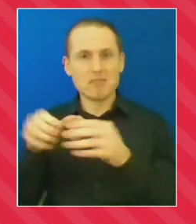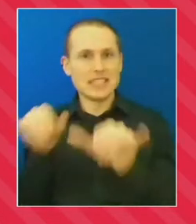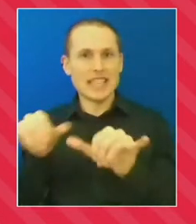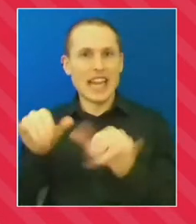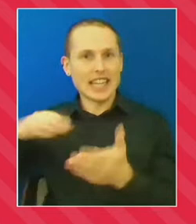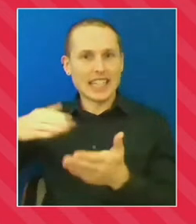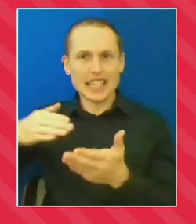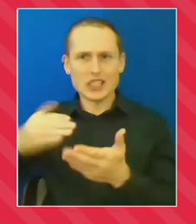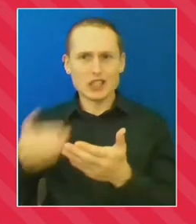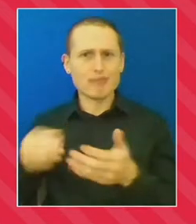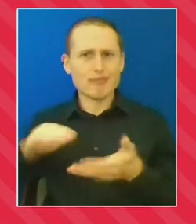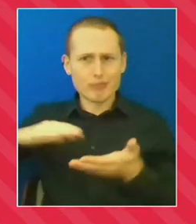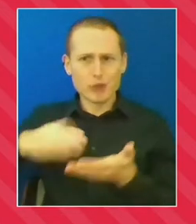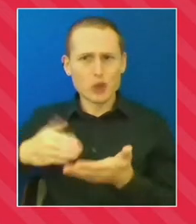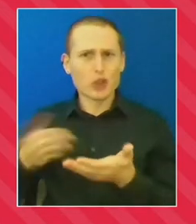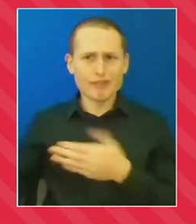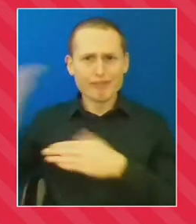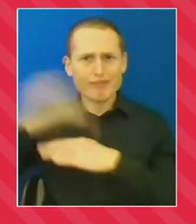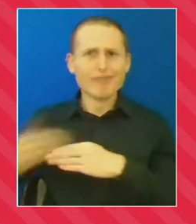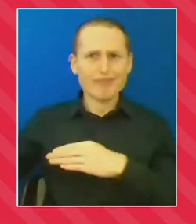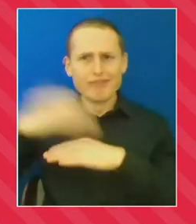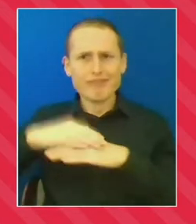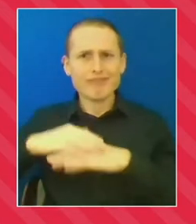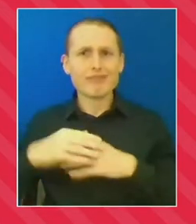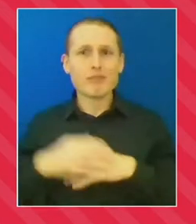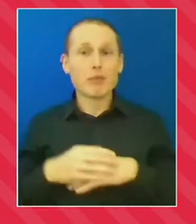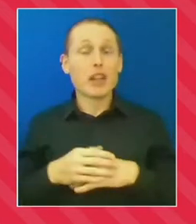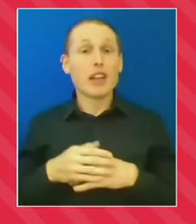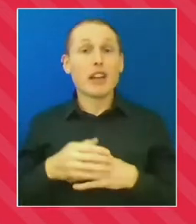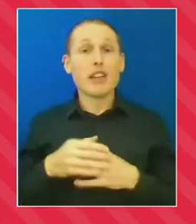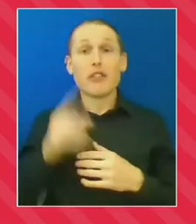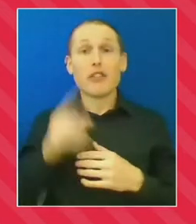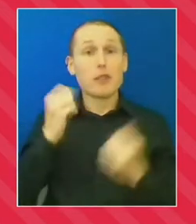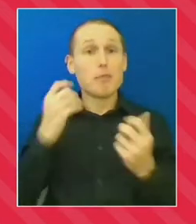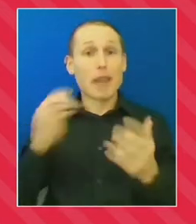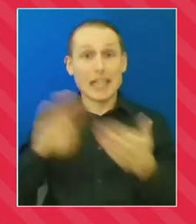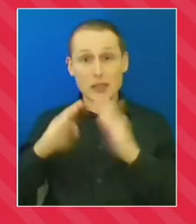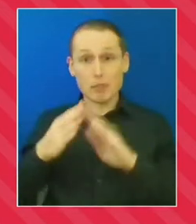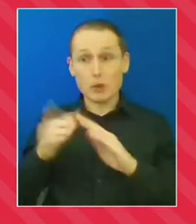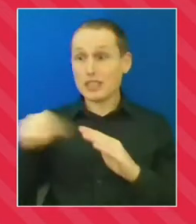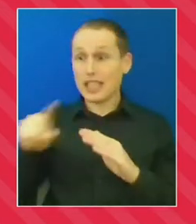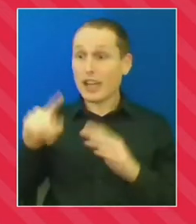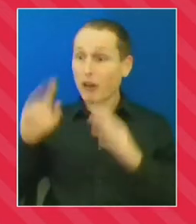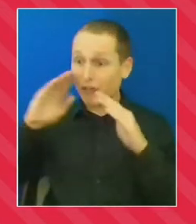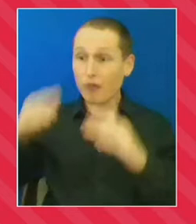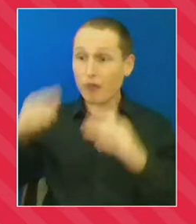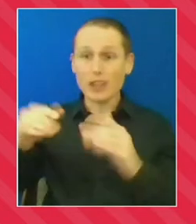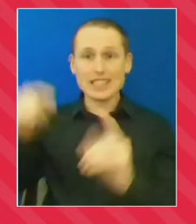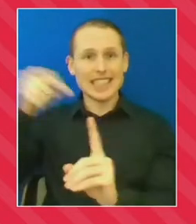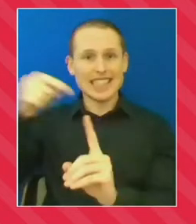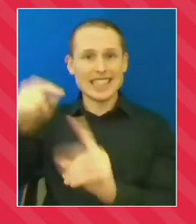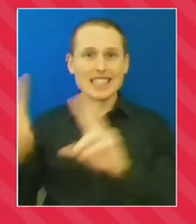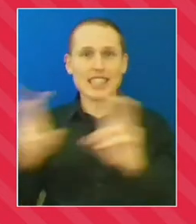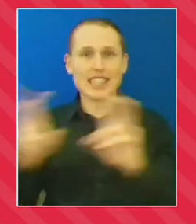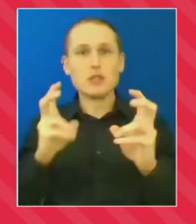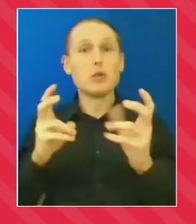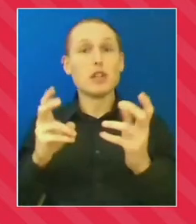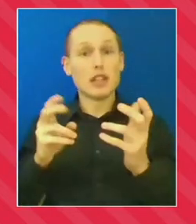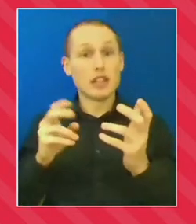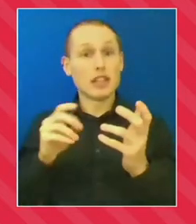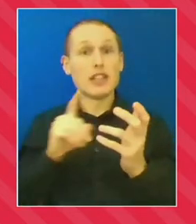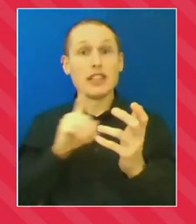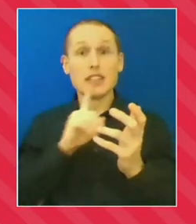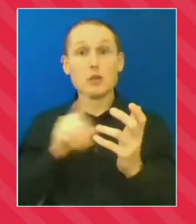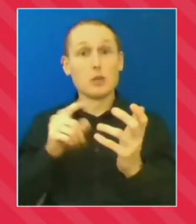happening in communities that are addressing this is actually an explicit recognition that healthy meal preparation is an act of